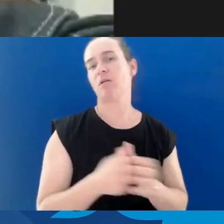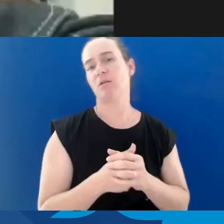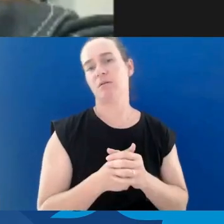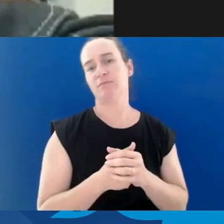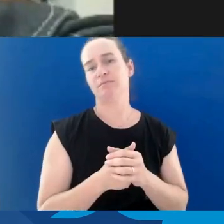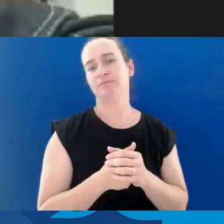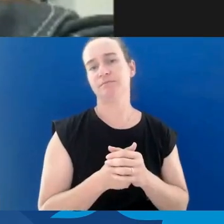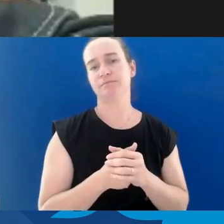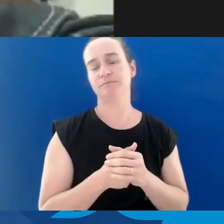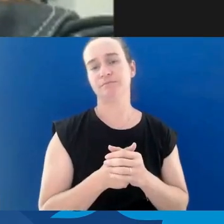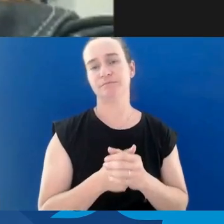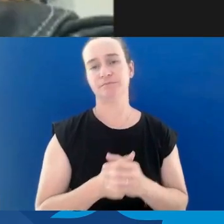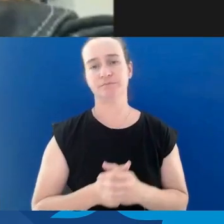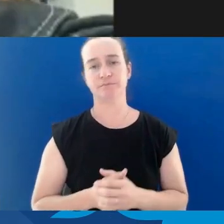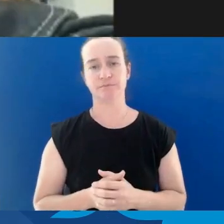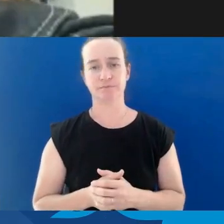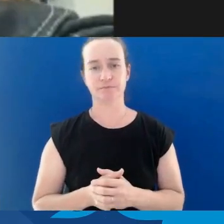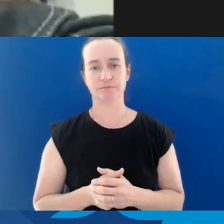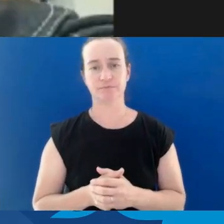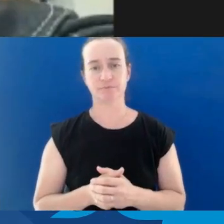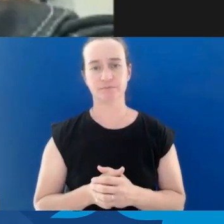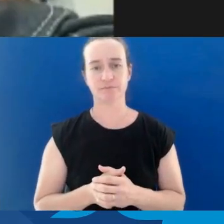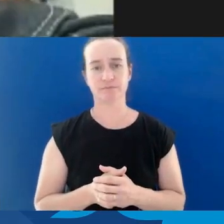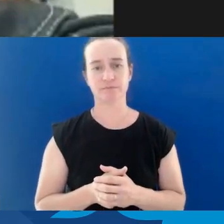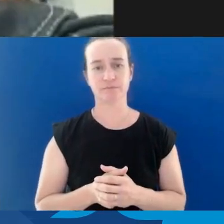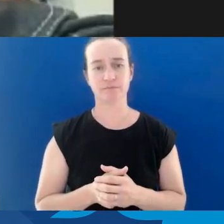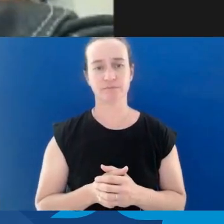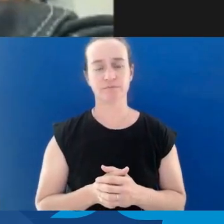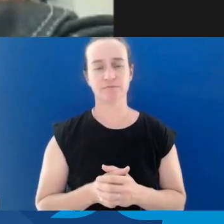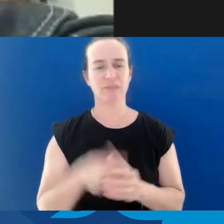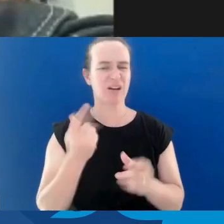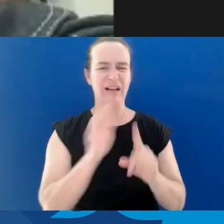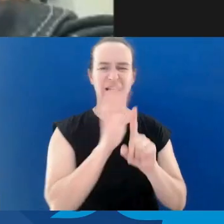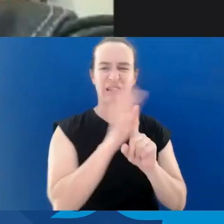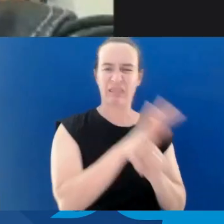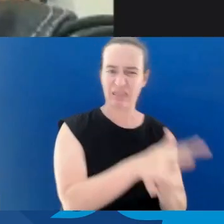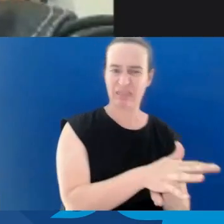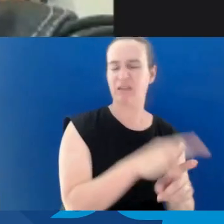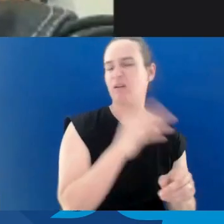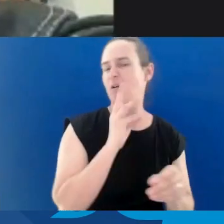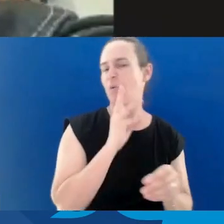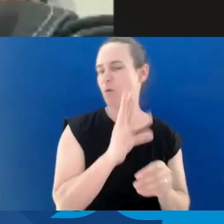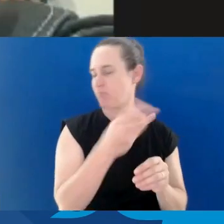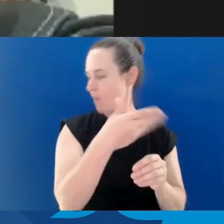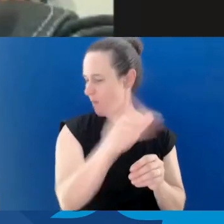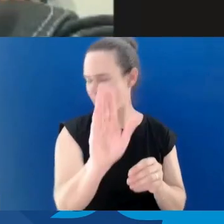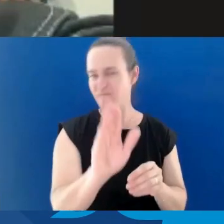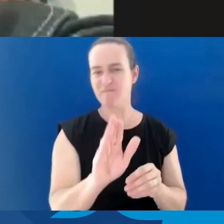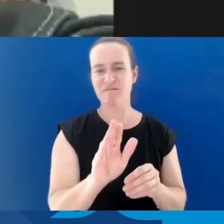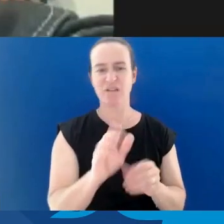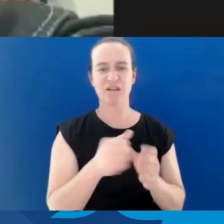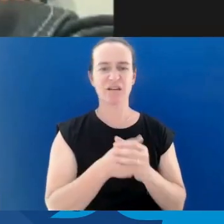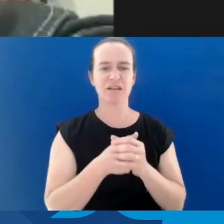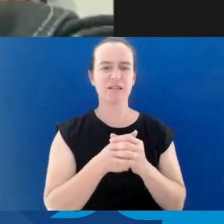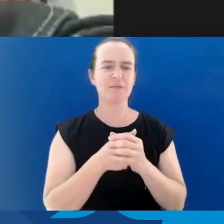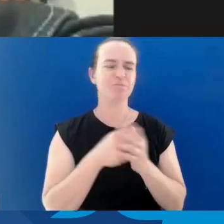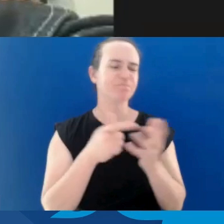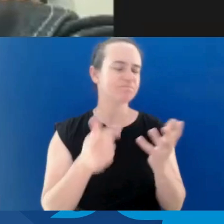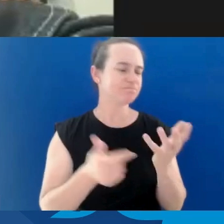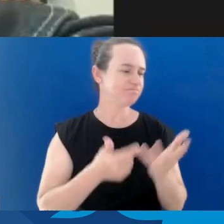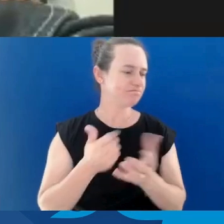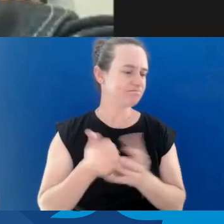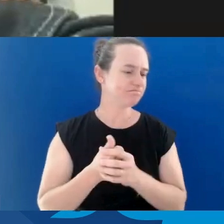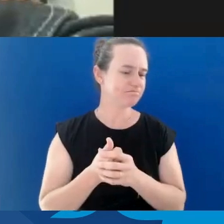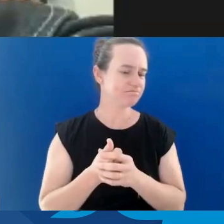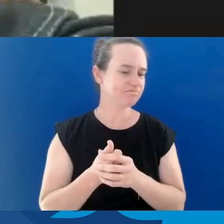And I mean, this will also deal away with discrimination, the stigma, and also it